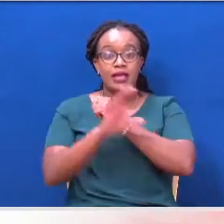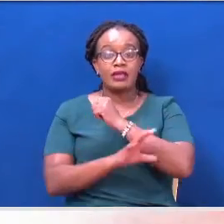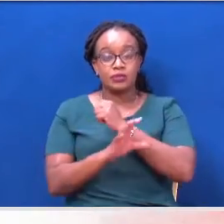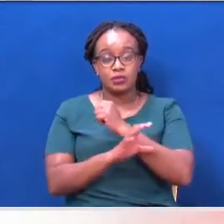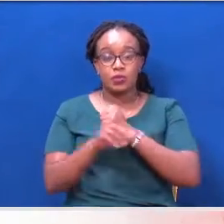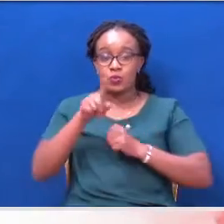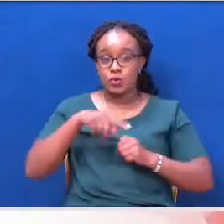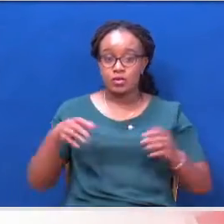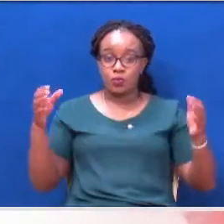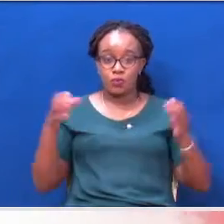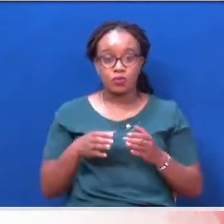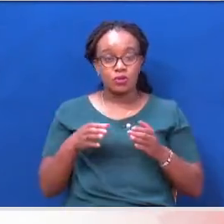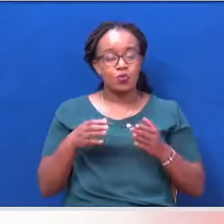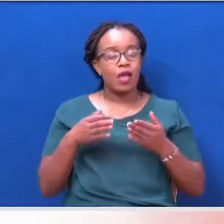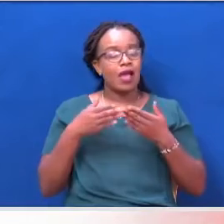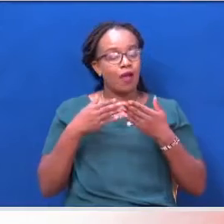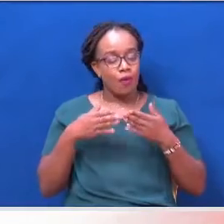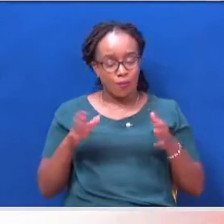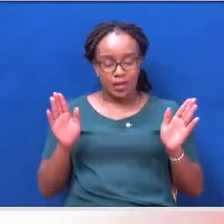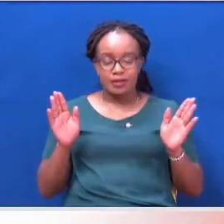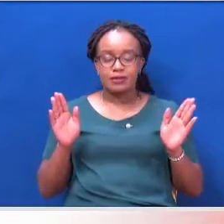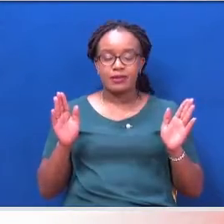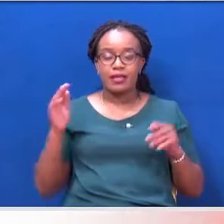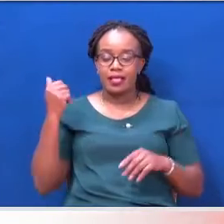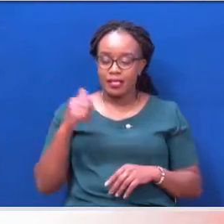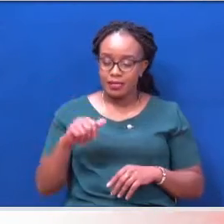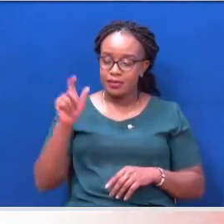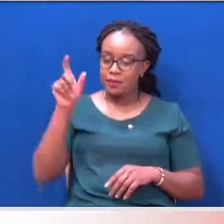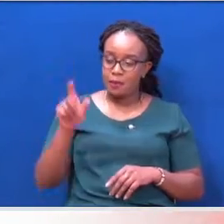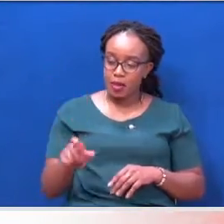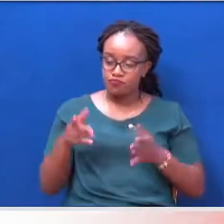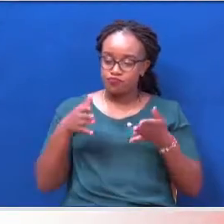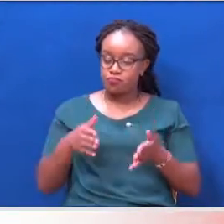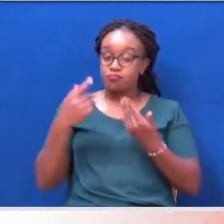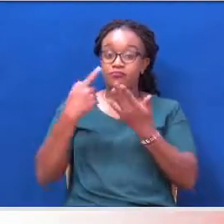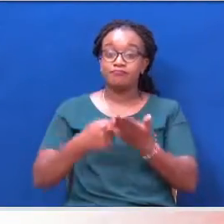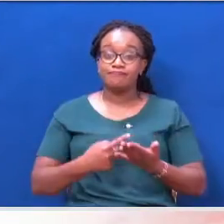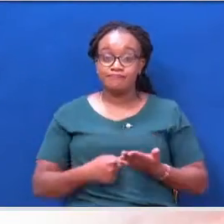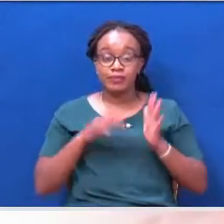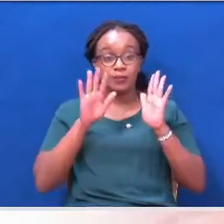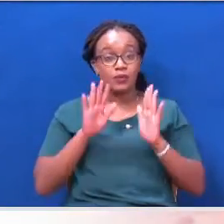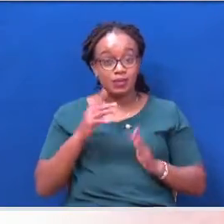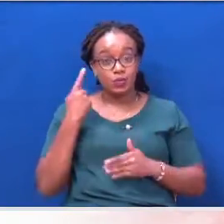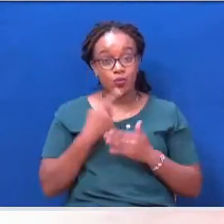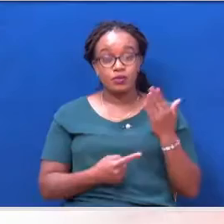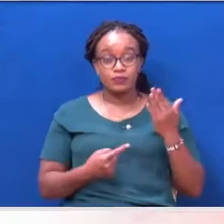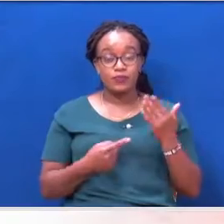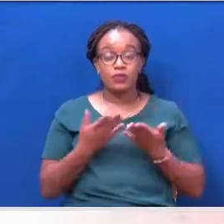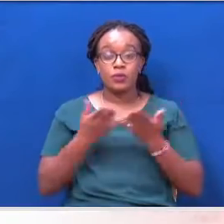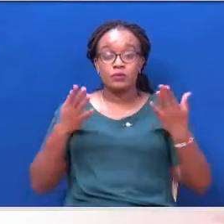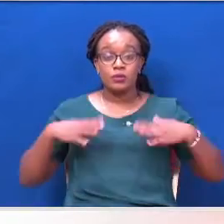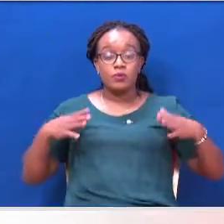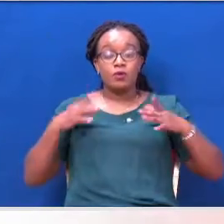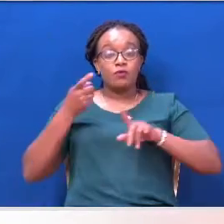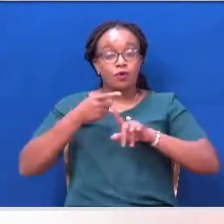community, we are open to anybody on this discussion because it is important for the people of Mount Kenya